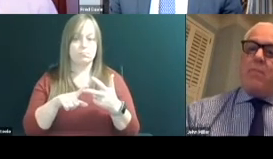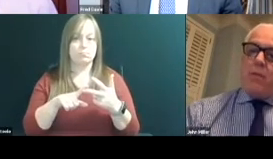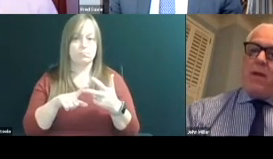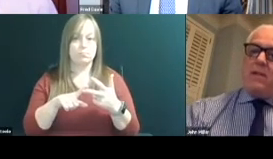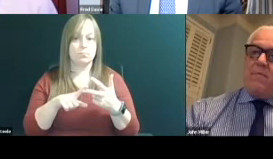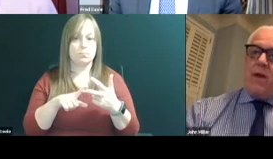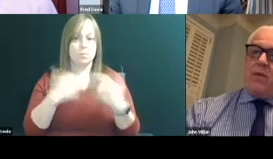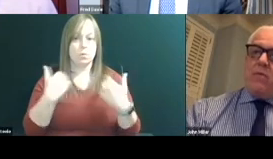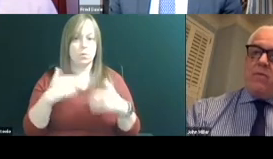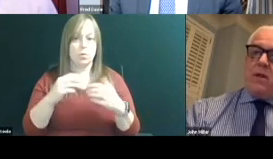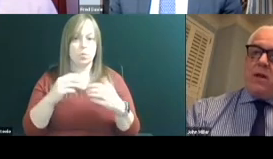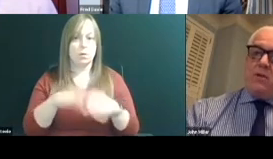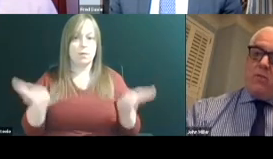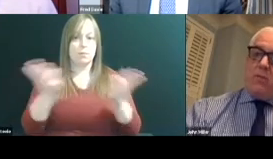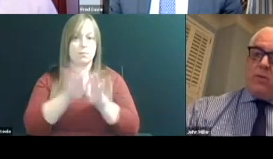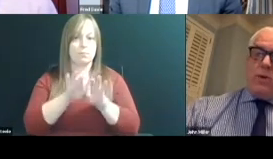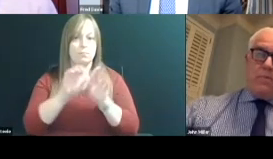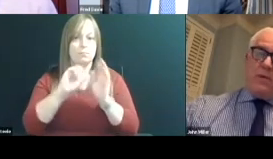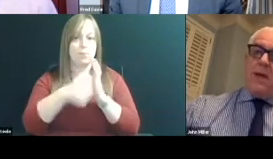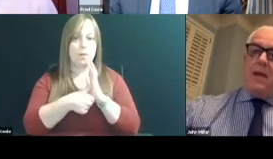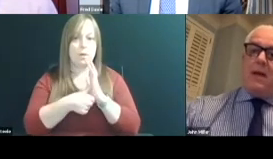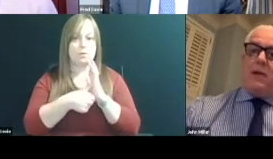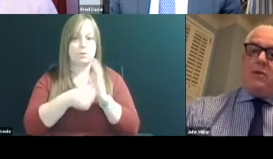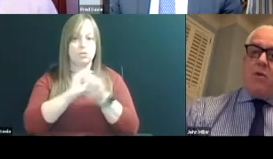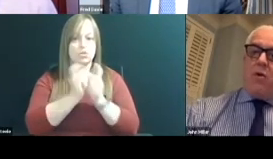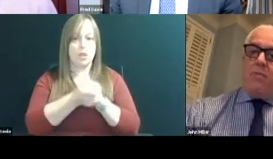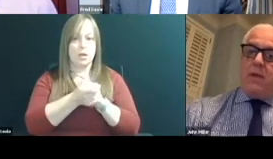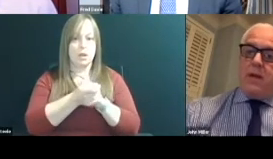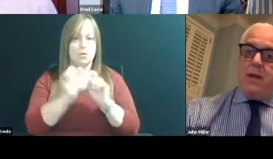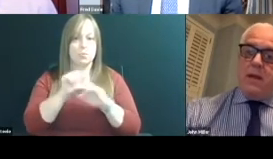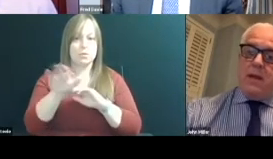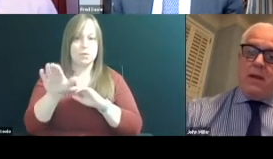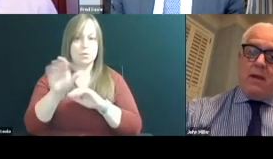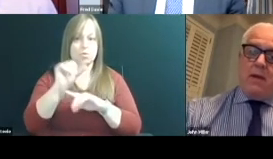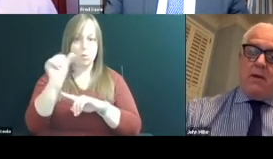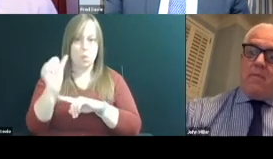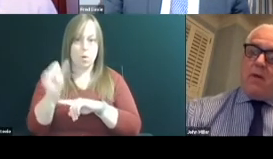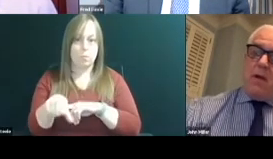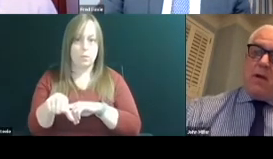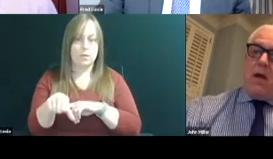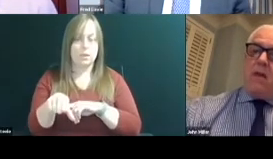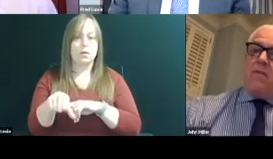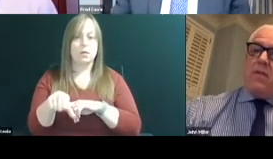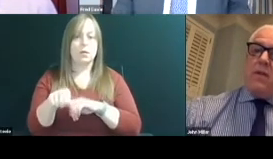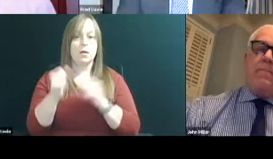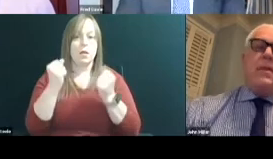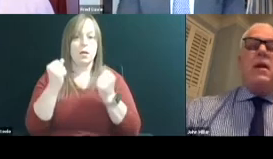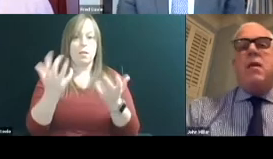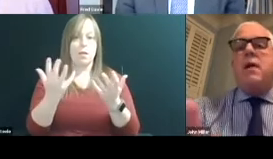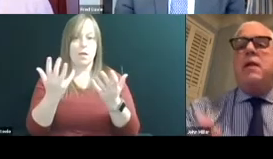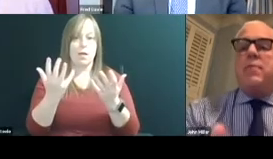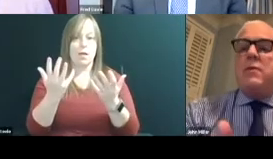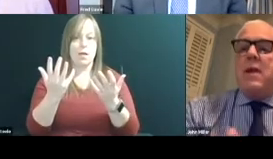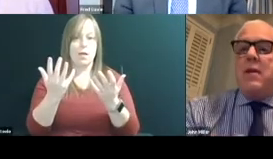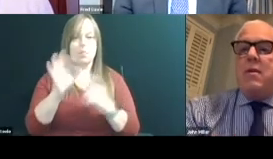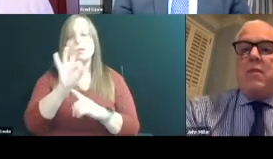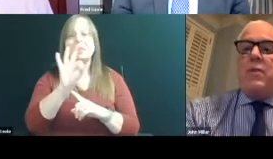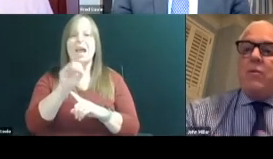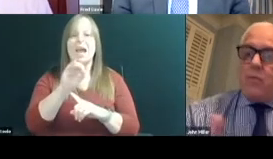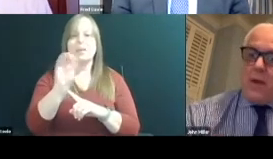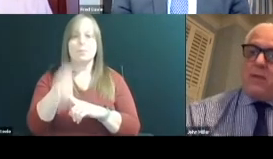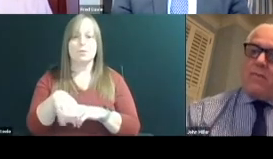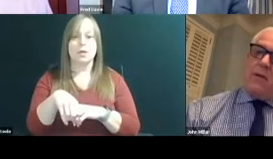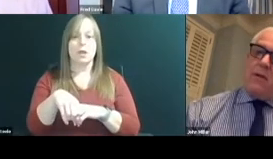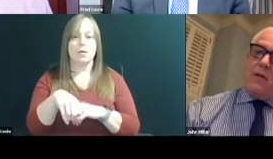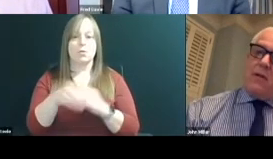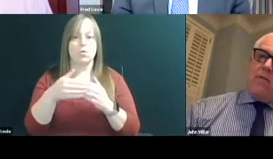very impressive menu of change. So when we sent that list to Albany, a lot of the 90% of what